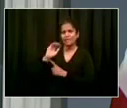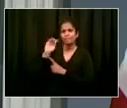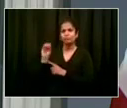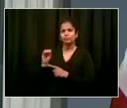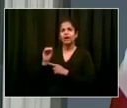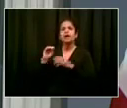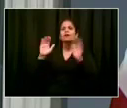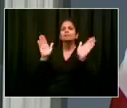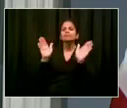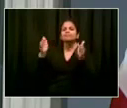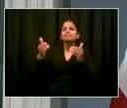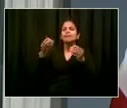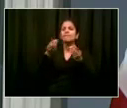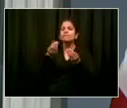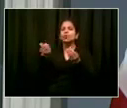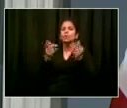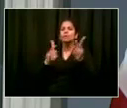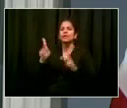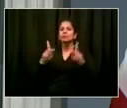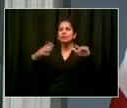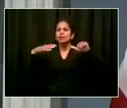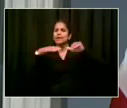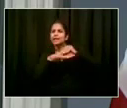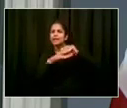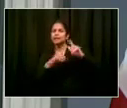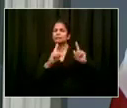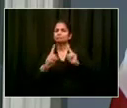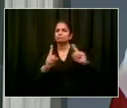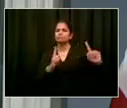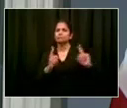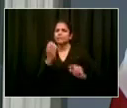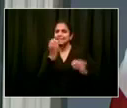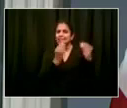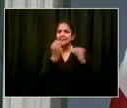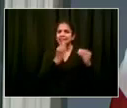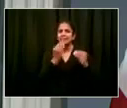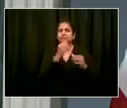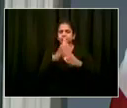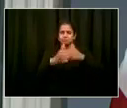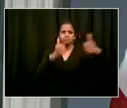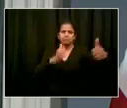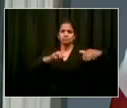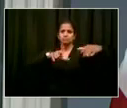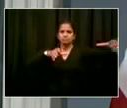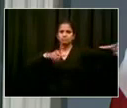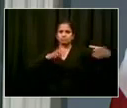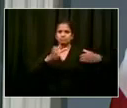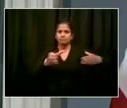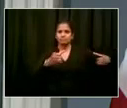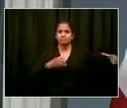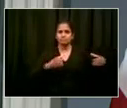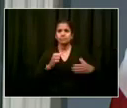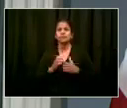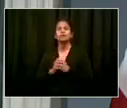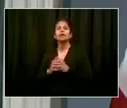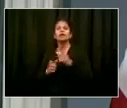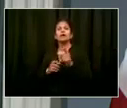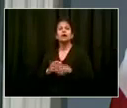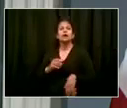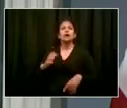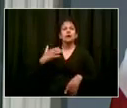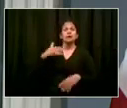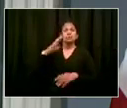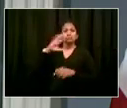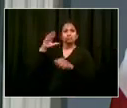provide contact information to our tracers should they need to reach them. I know everyone is asking the same